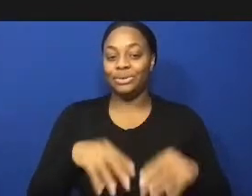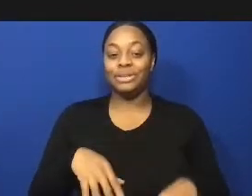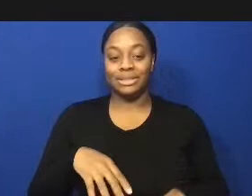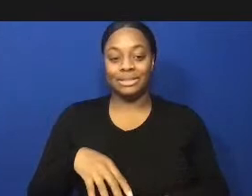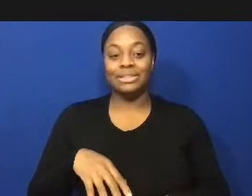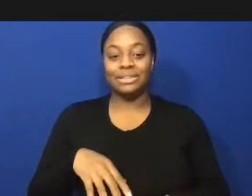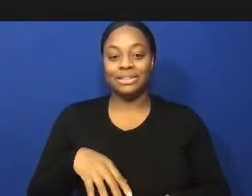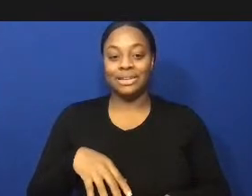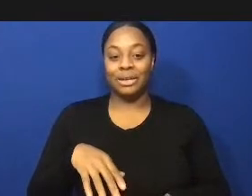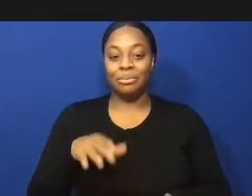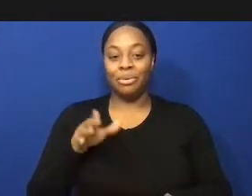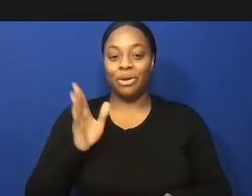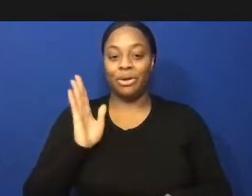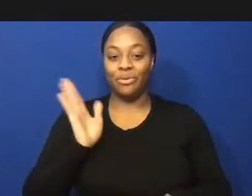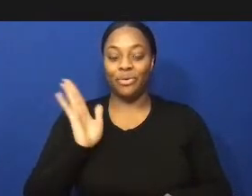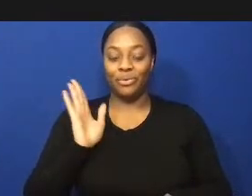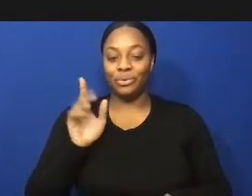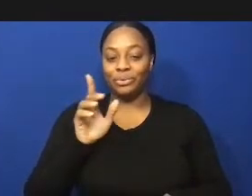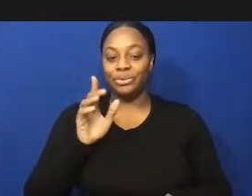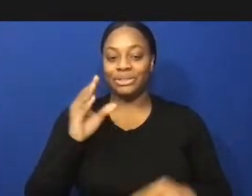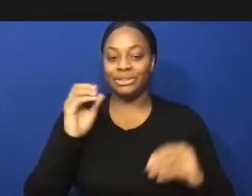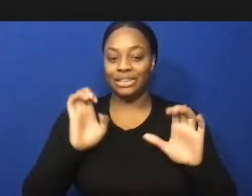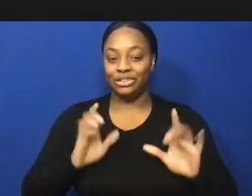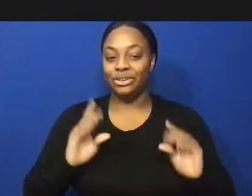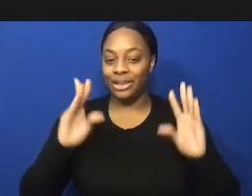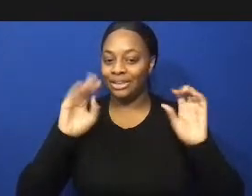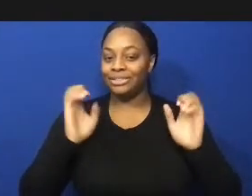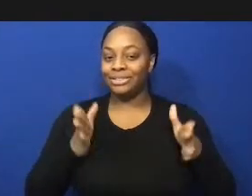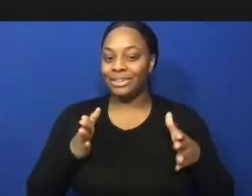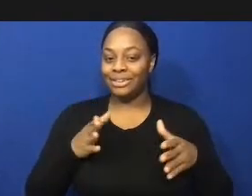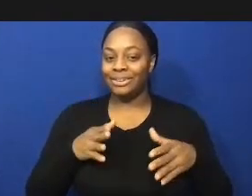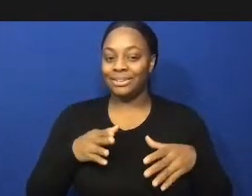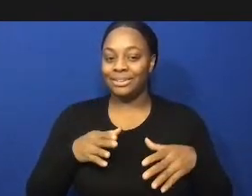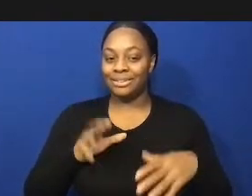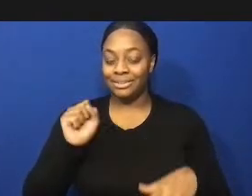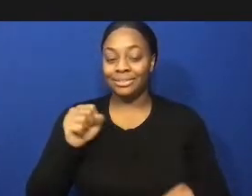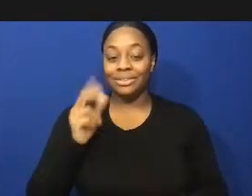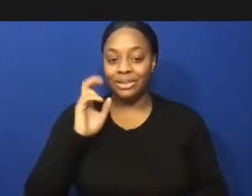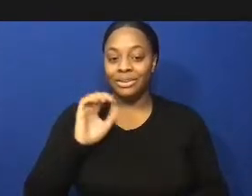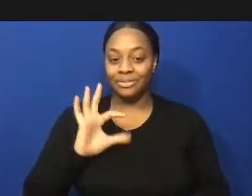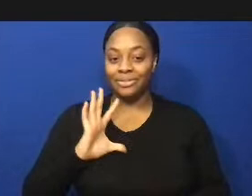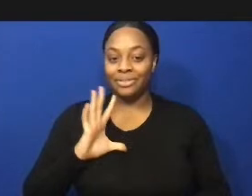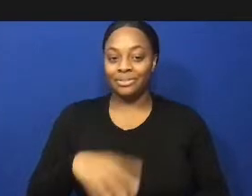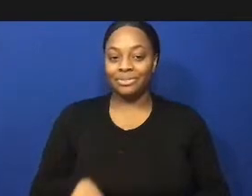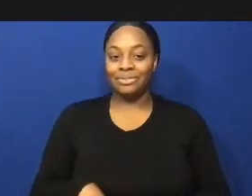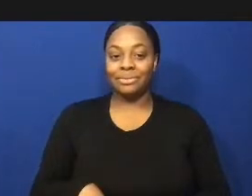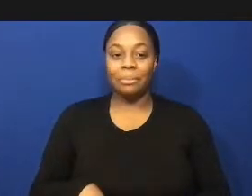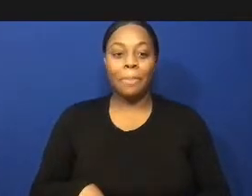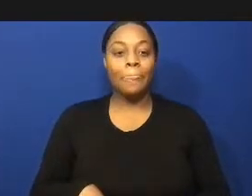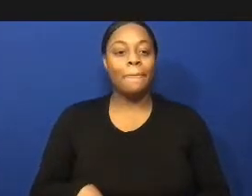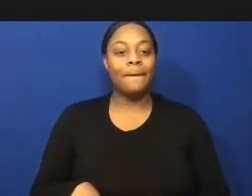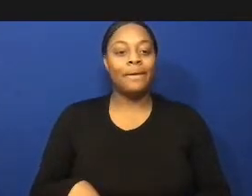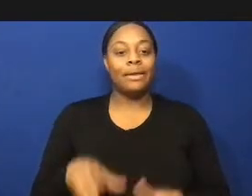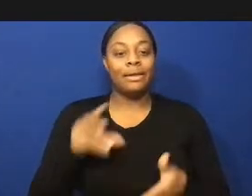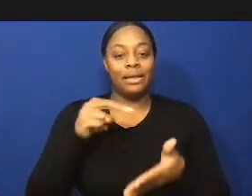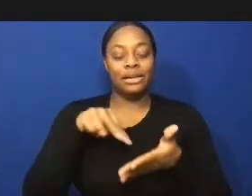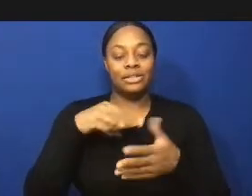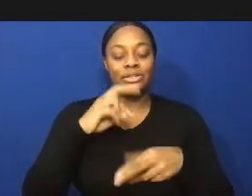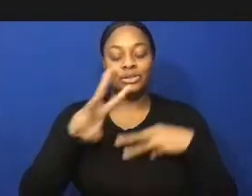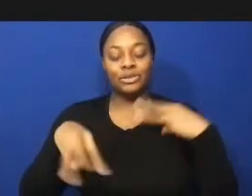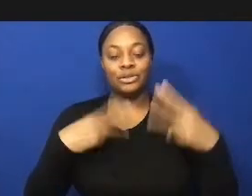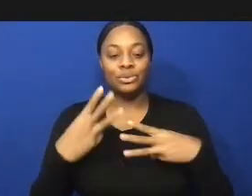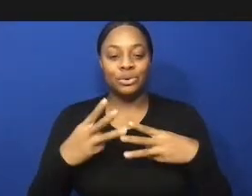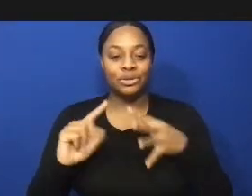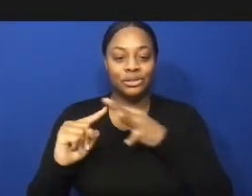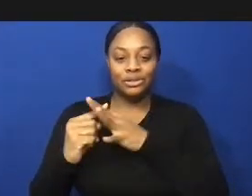by performers, educators. Here's a note about why we're here. Our dance world was